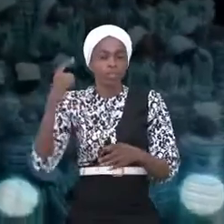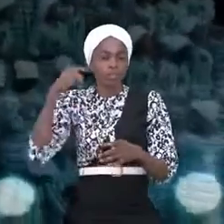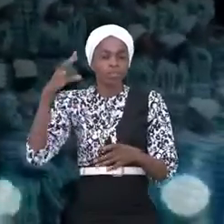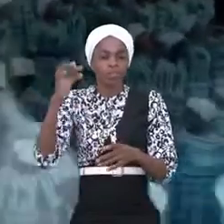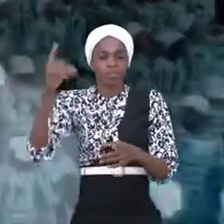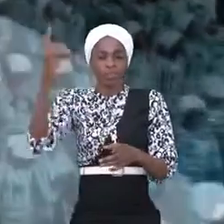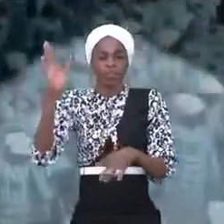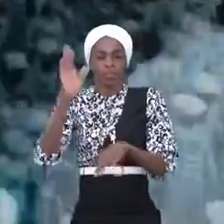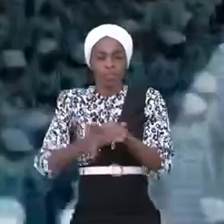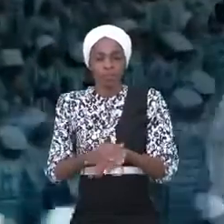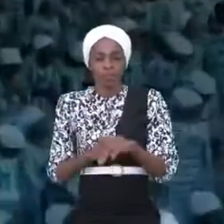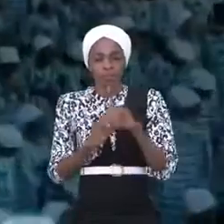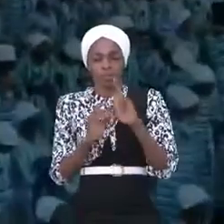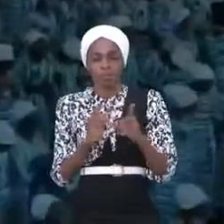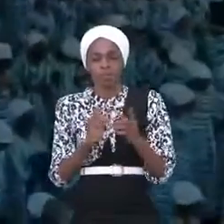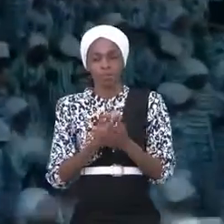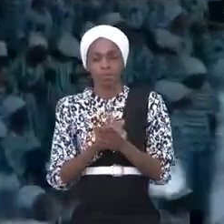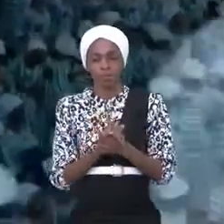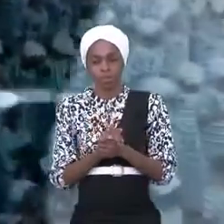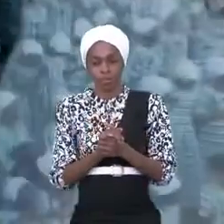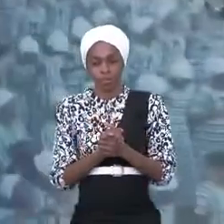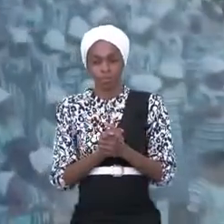man.